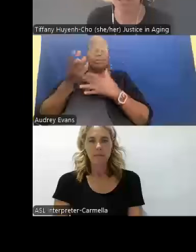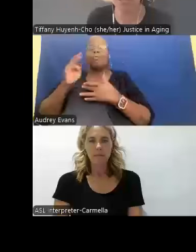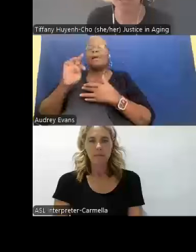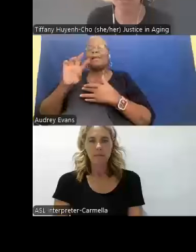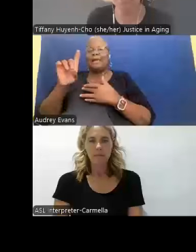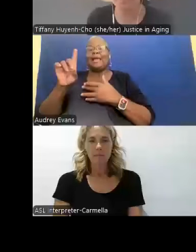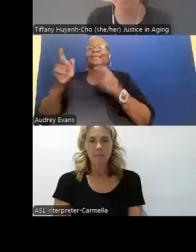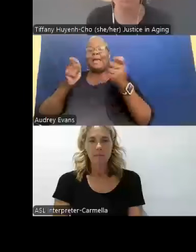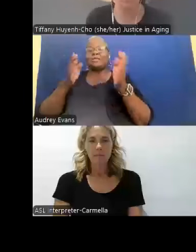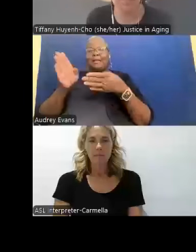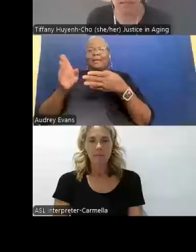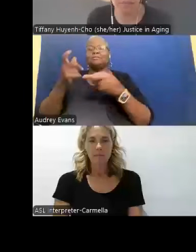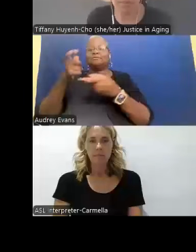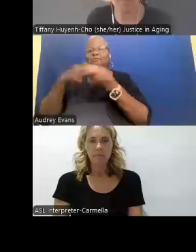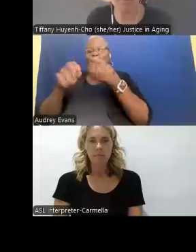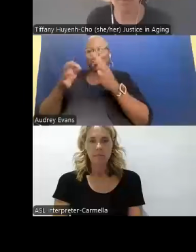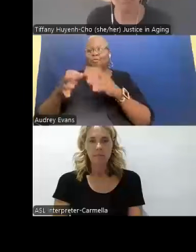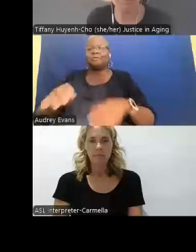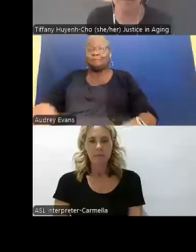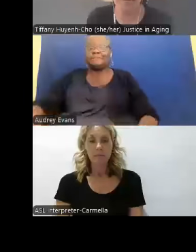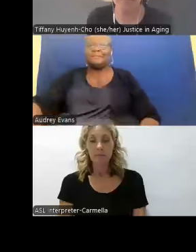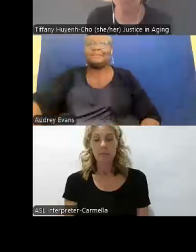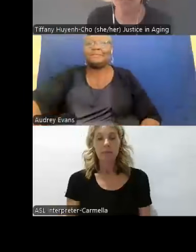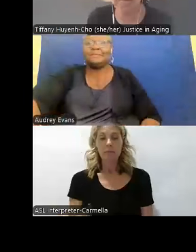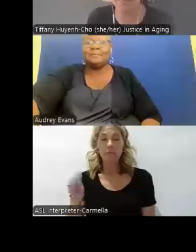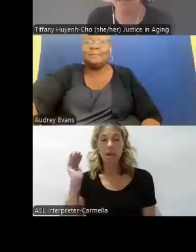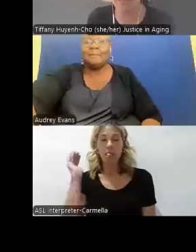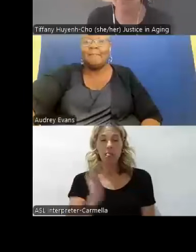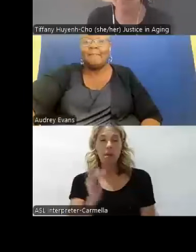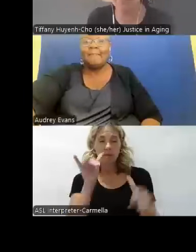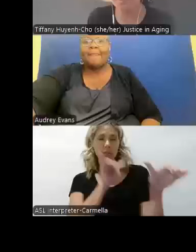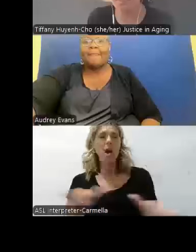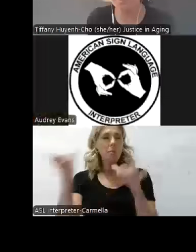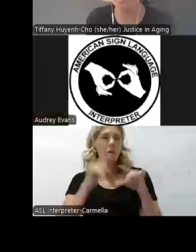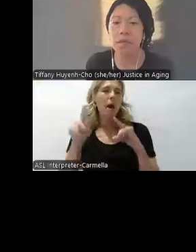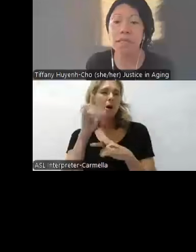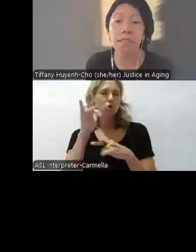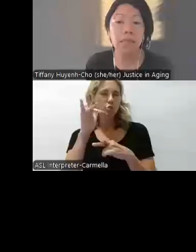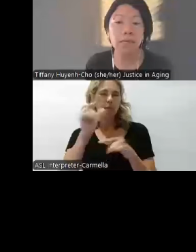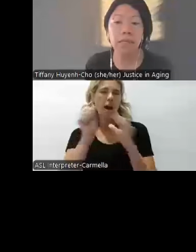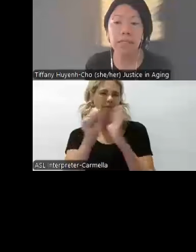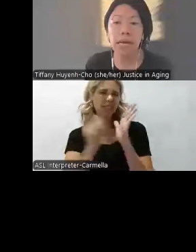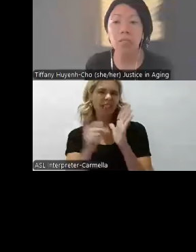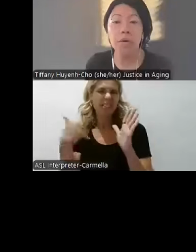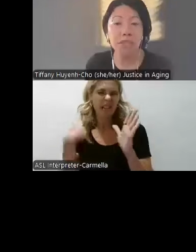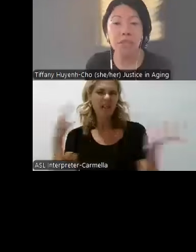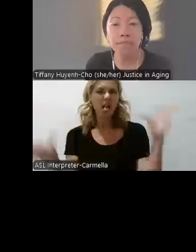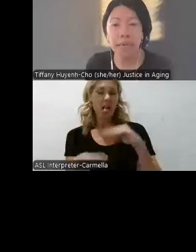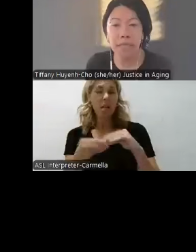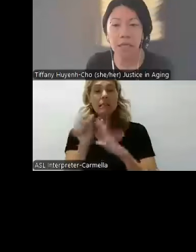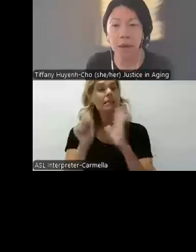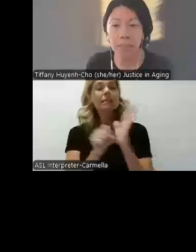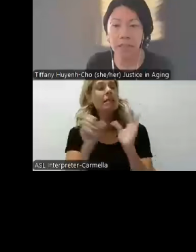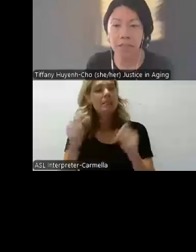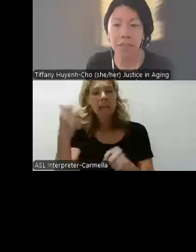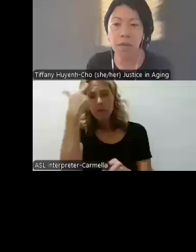managed care plan. It's less common, but 25 states do have this. States can also decide which